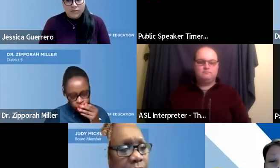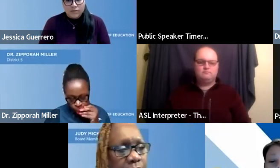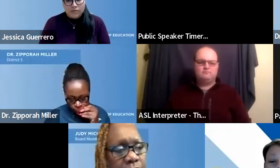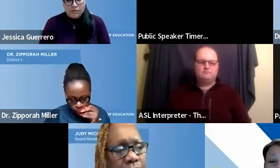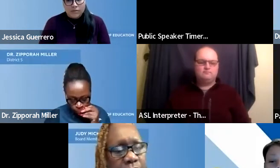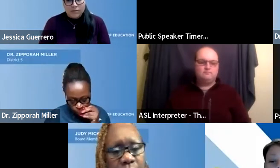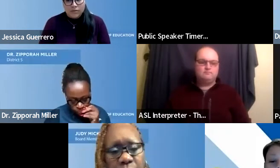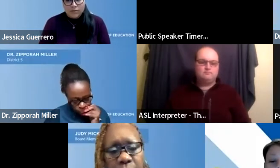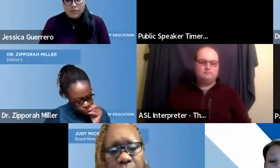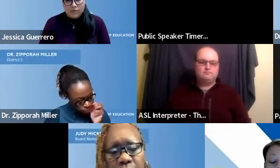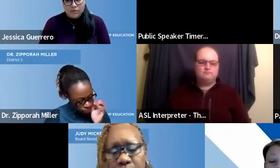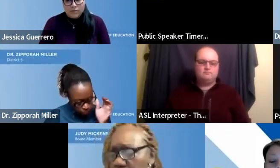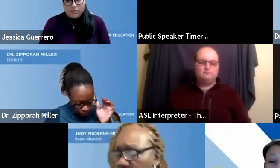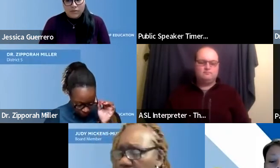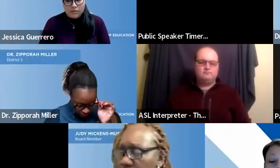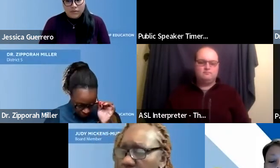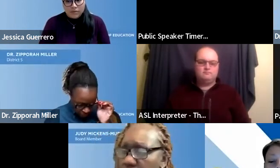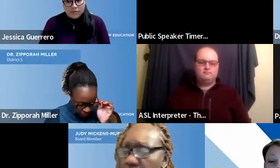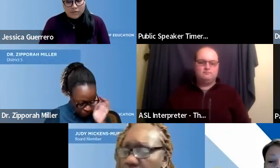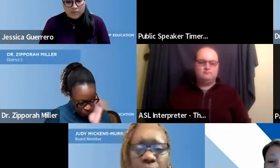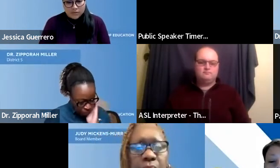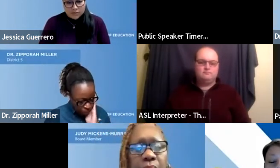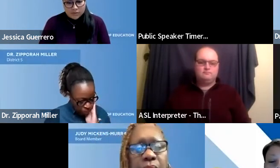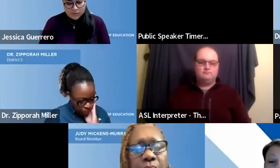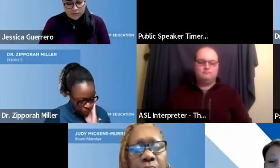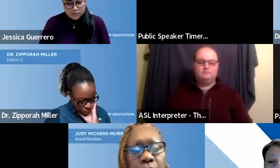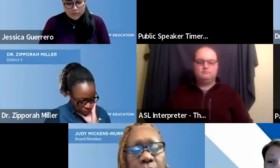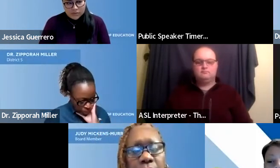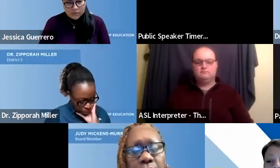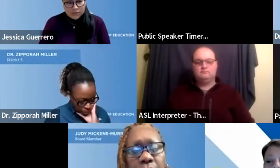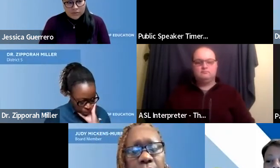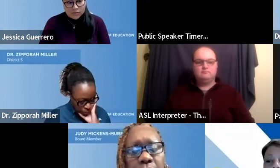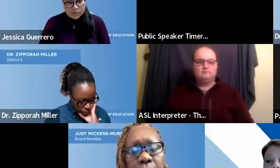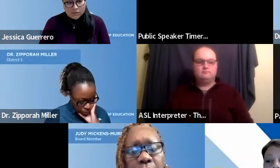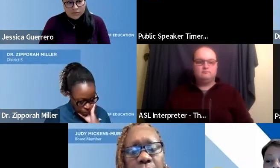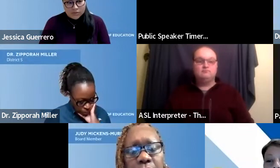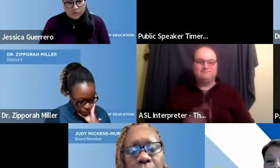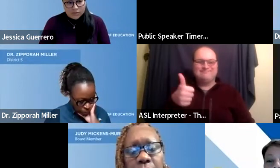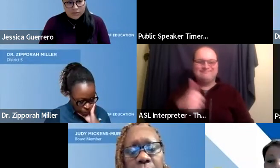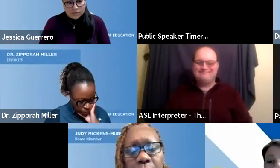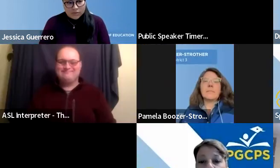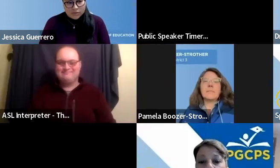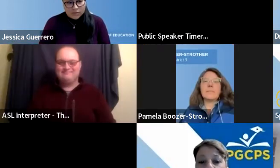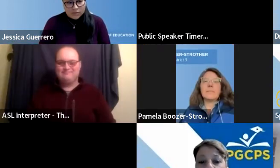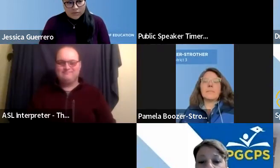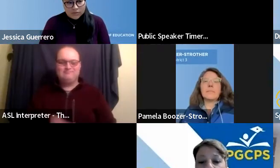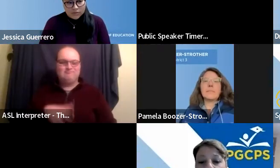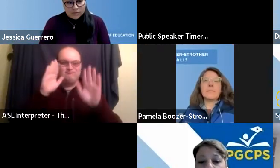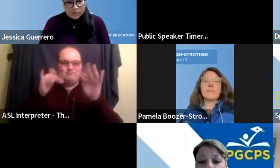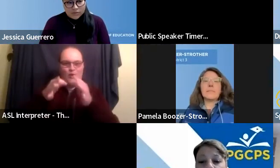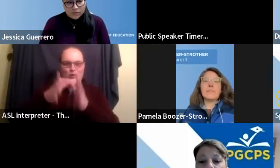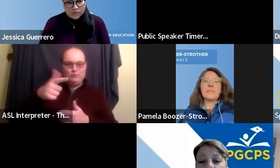tengo cerca por cualquier emergencia, yo tengo cerca la niña. Y pues... Okay, voy a traducir esa